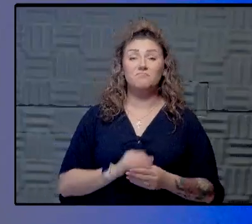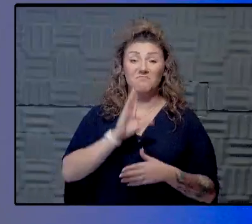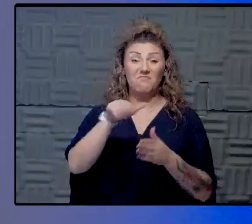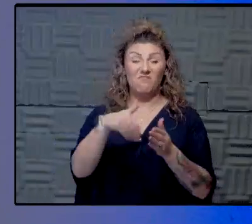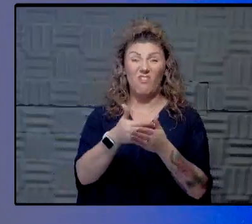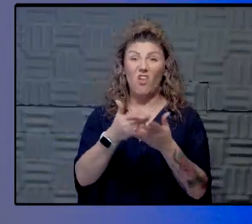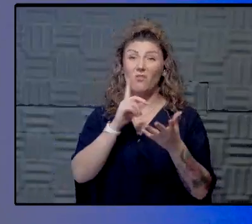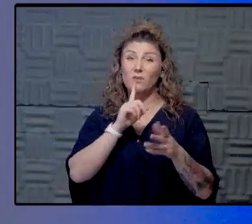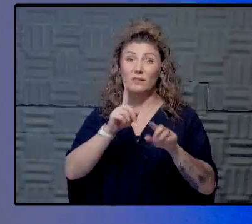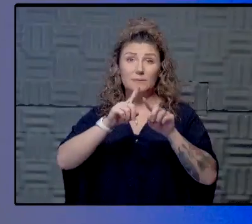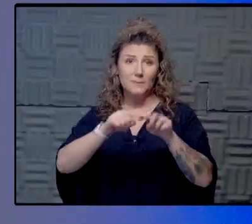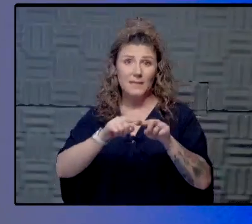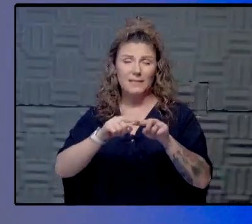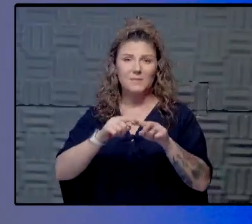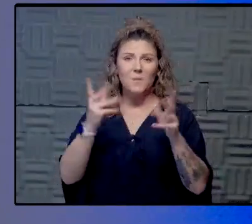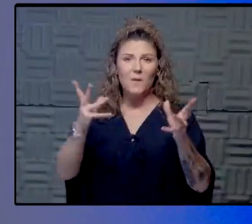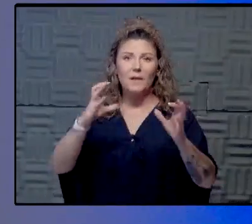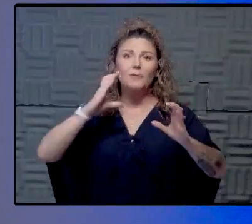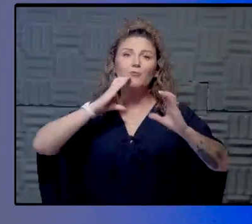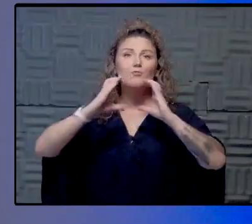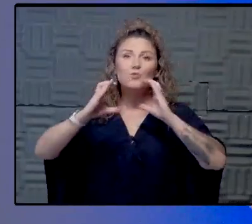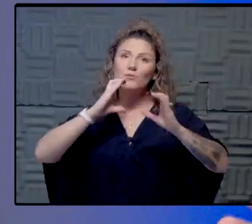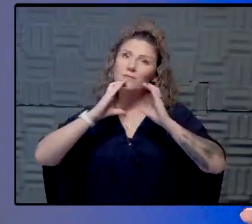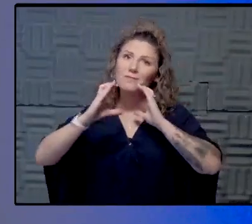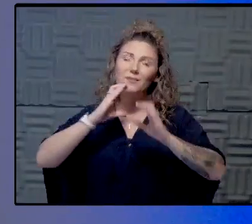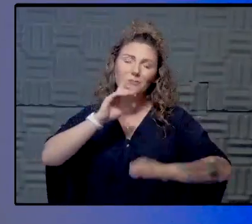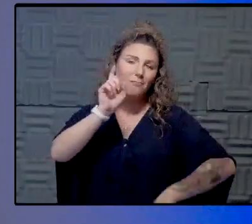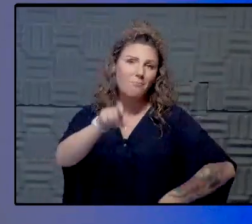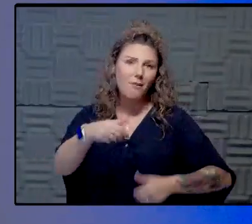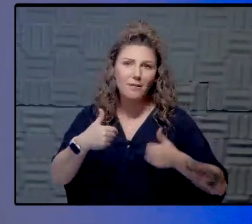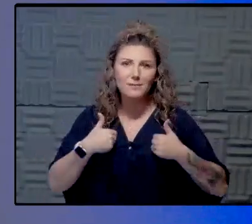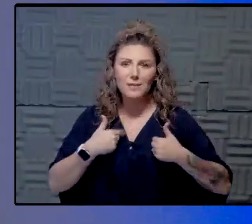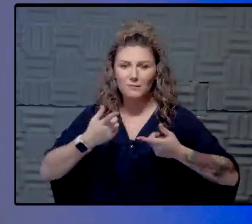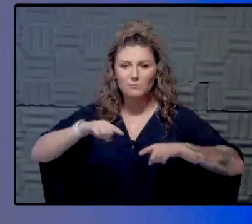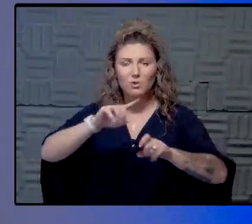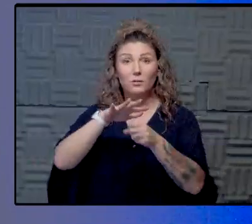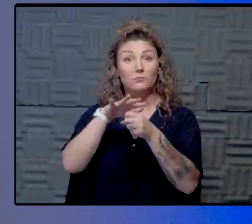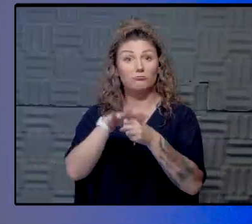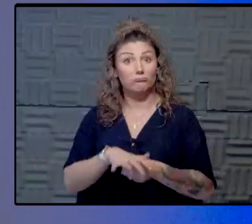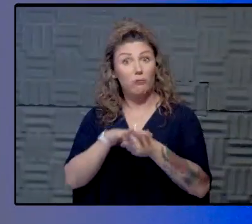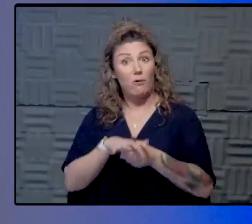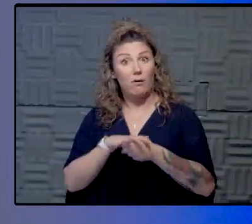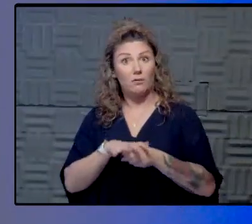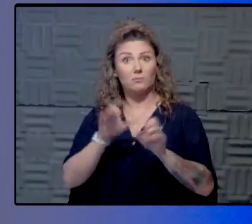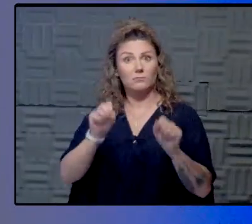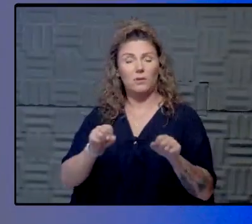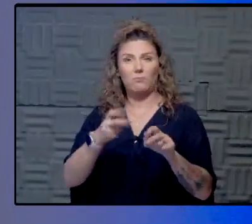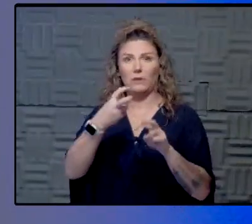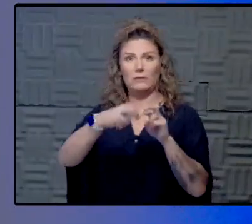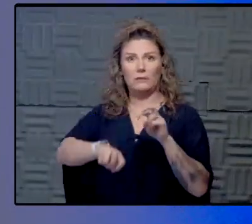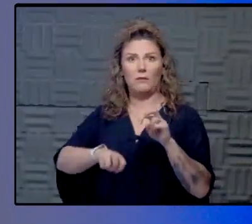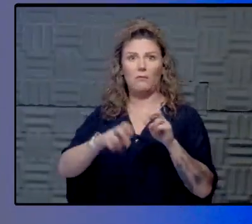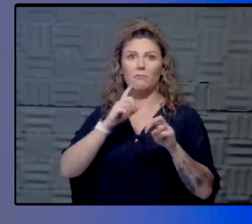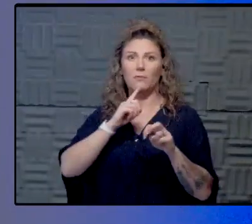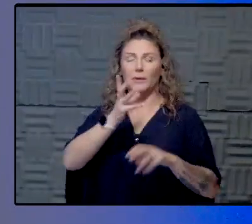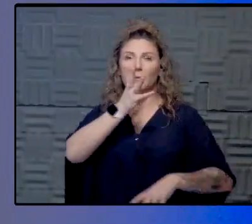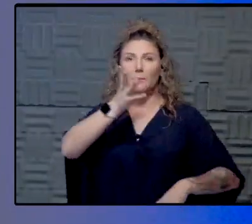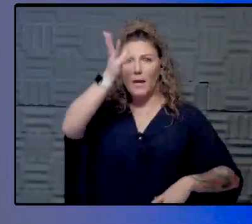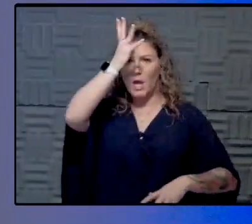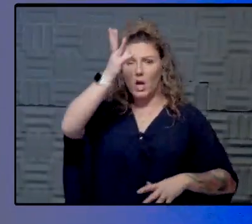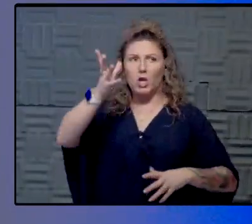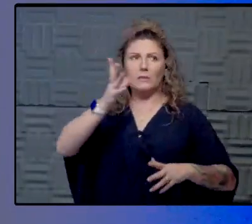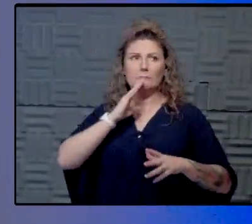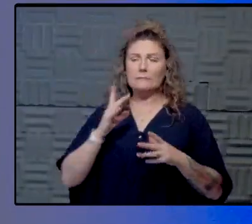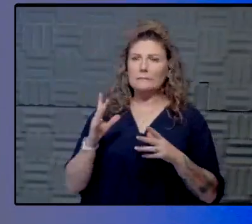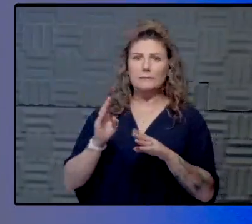on a lot of good communication, which in stressful times can be difficult, right? Because parents are